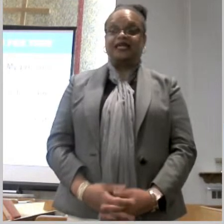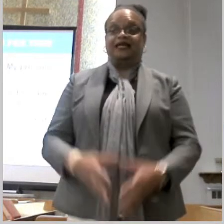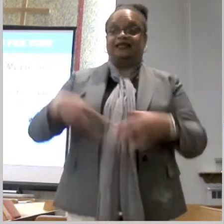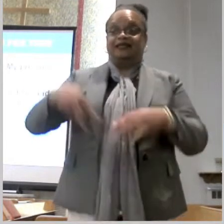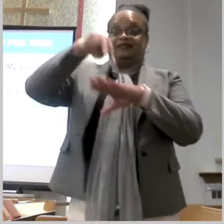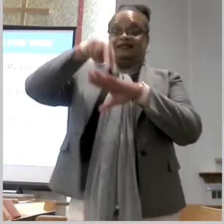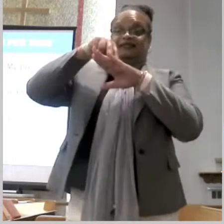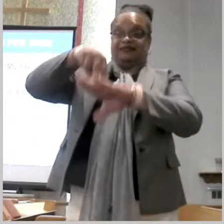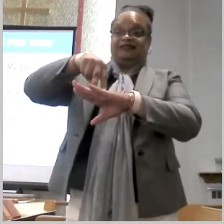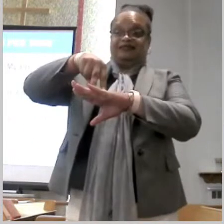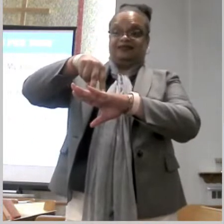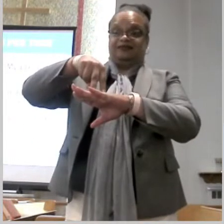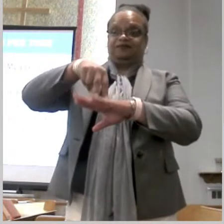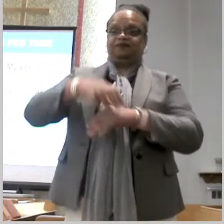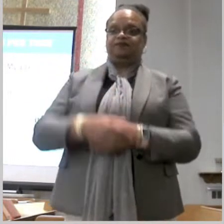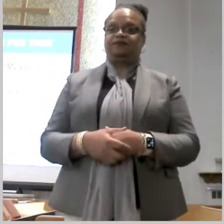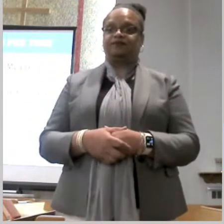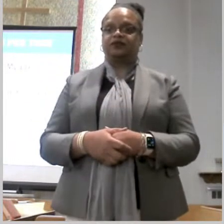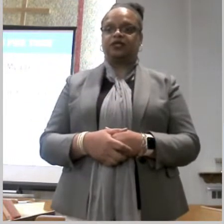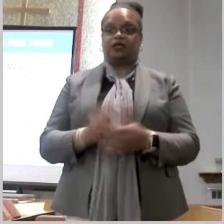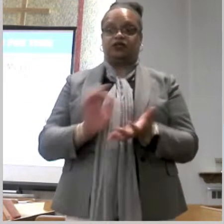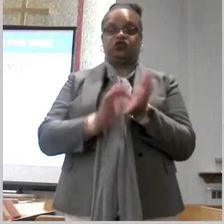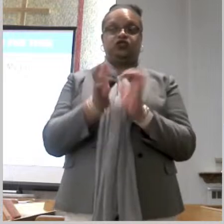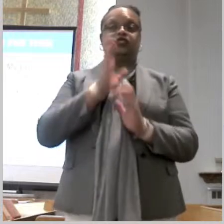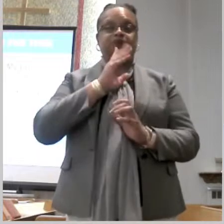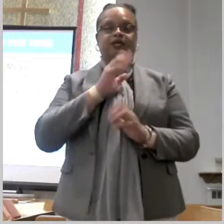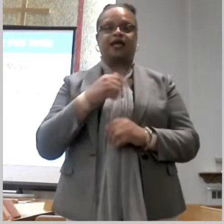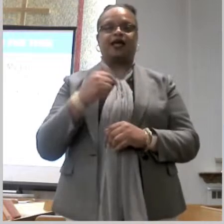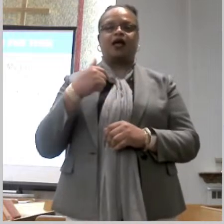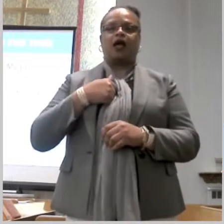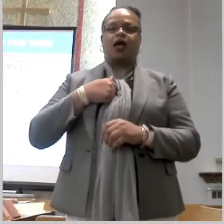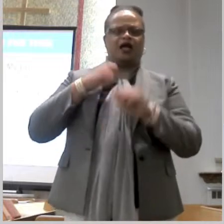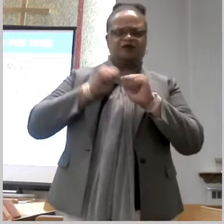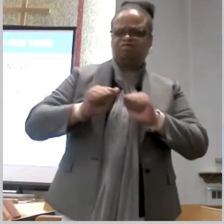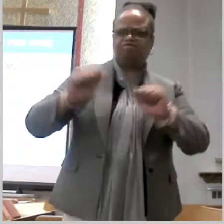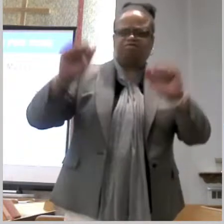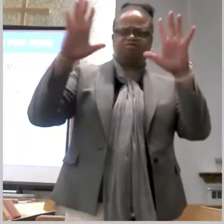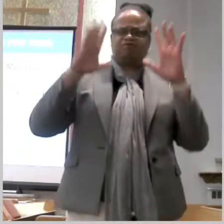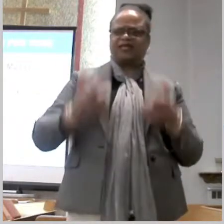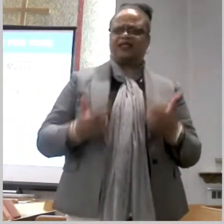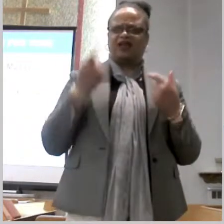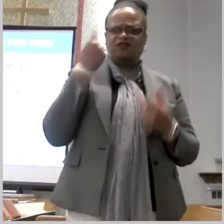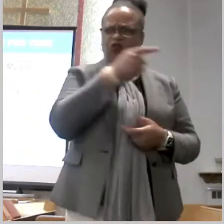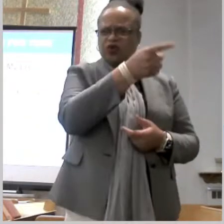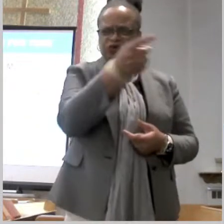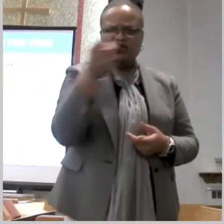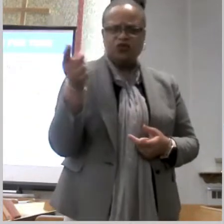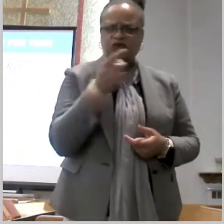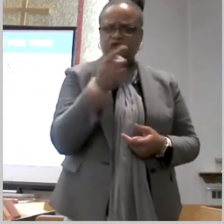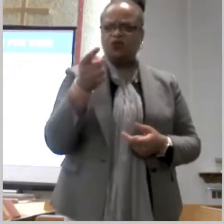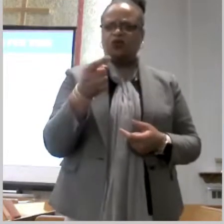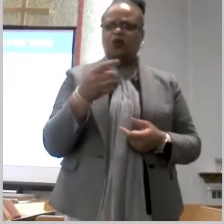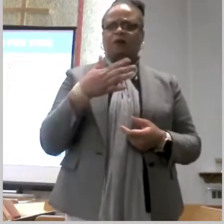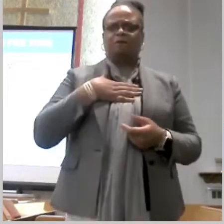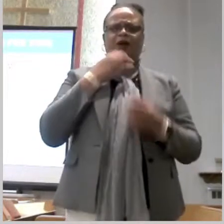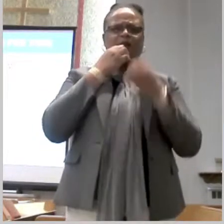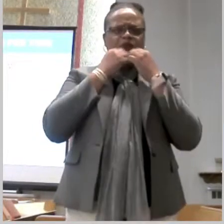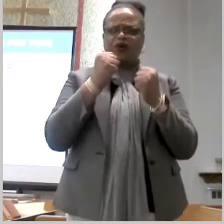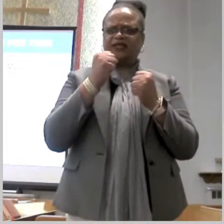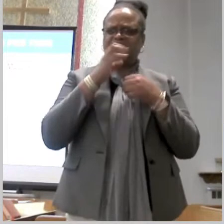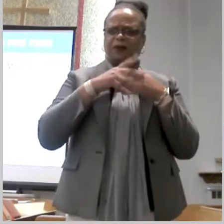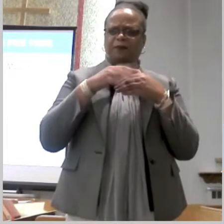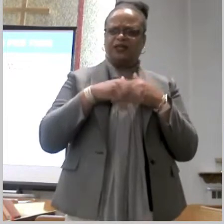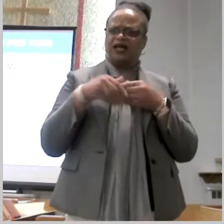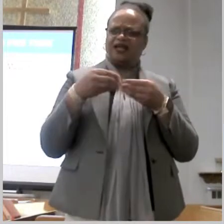Let's all stand. I gave my life for thee, my